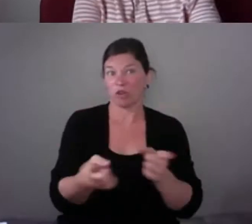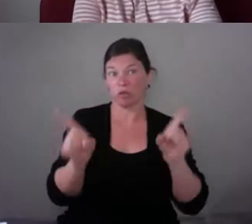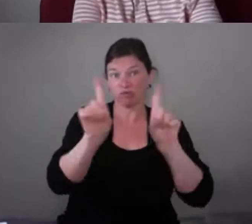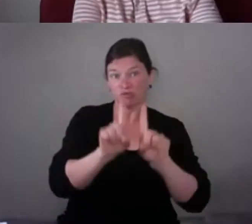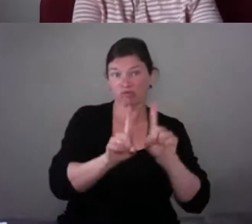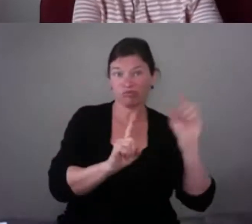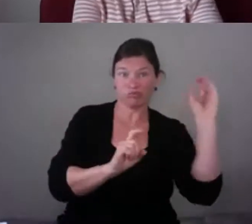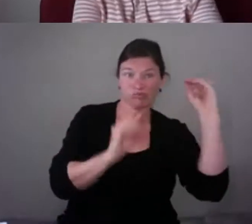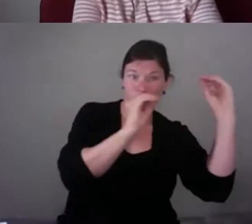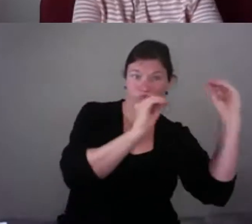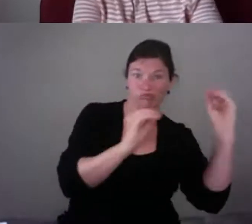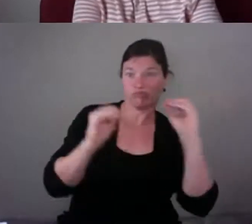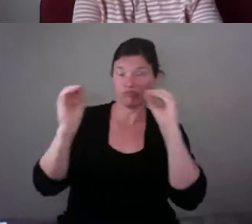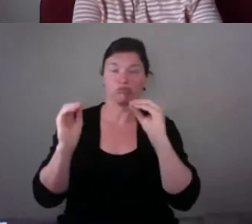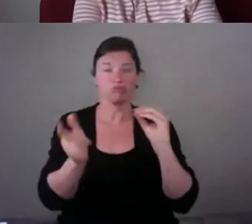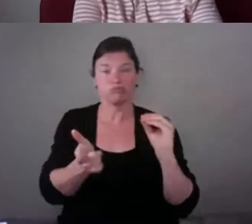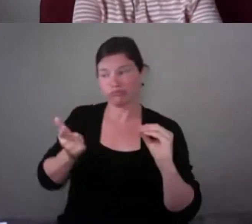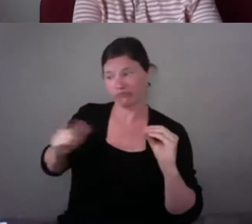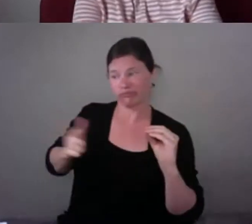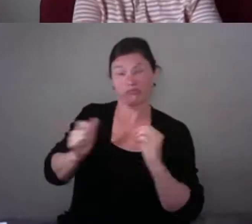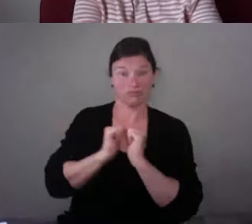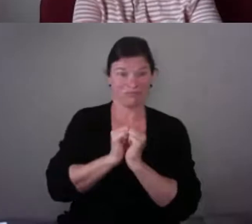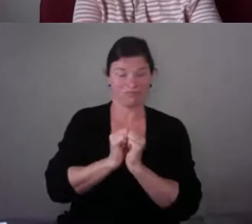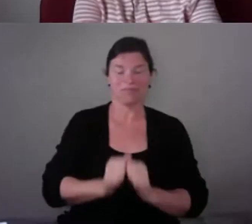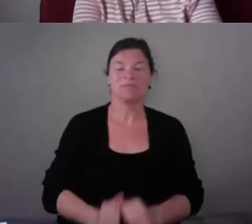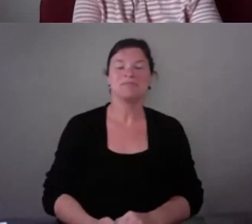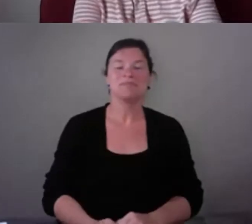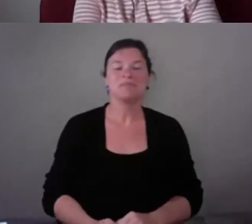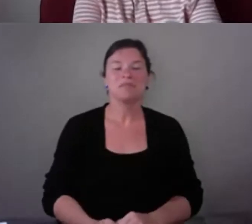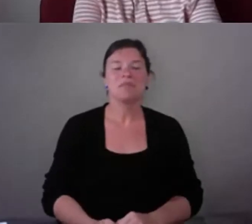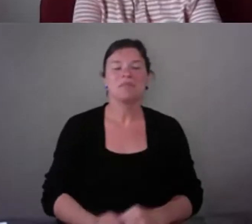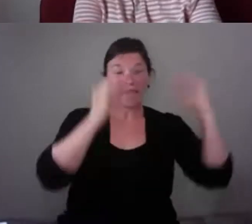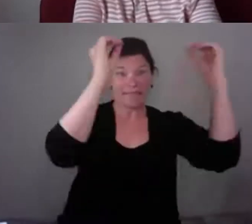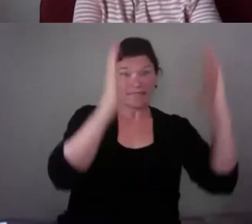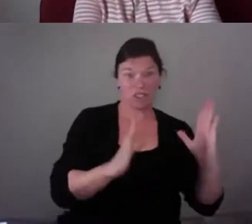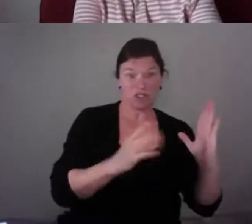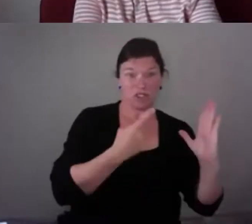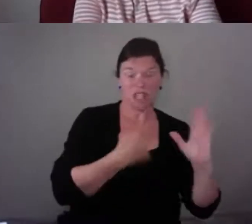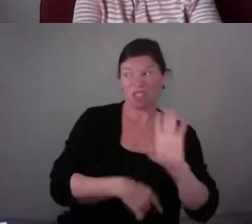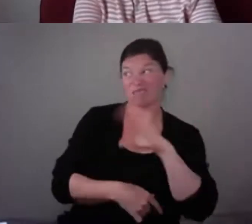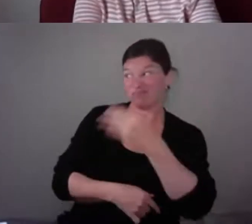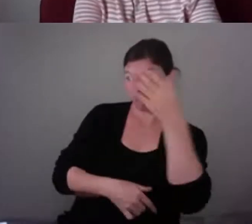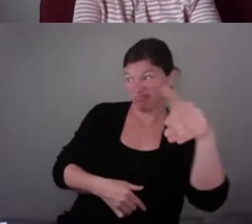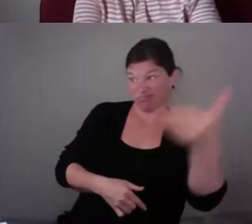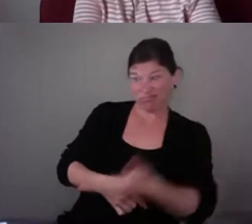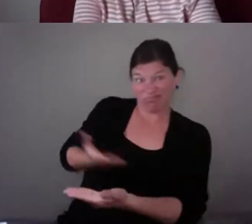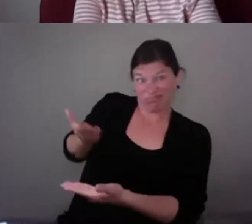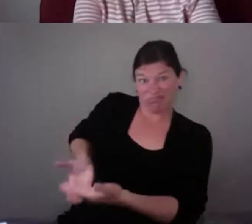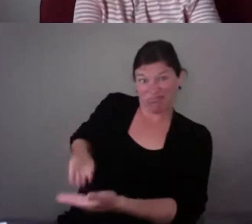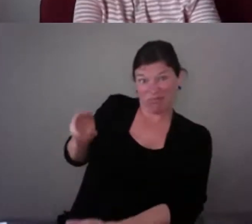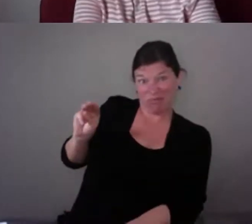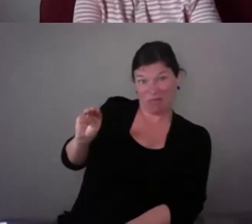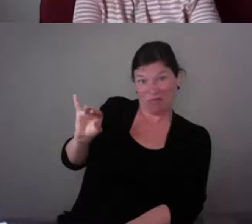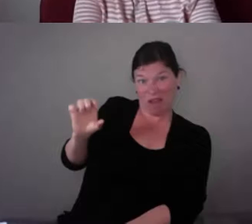I'm like they always say to our students that I'm the one that's famous be because I'm in a